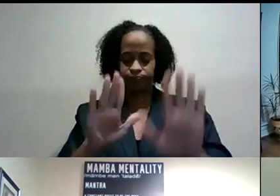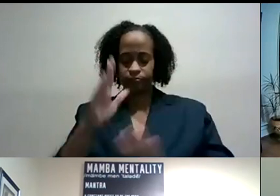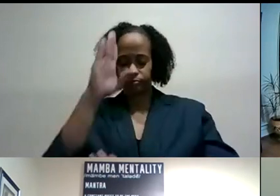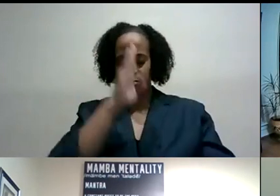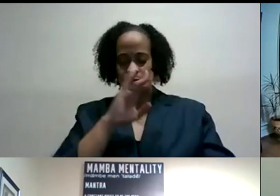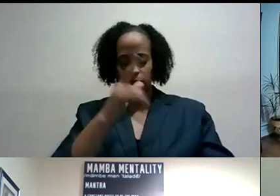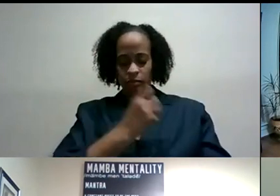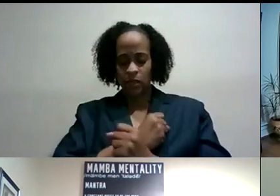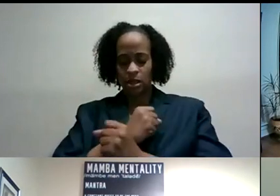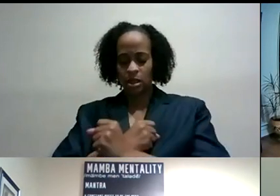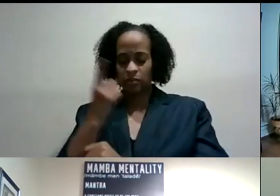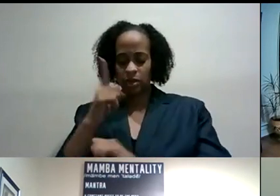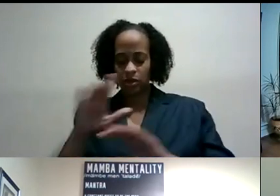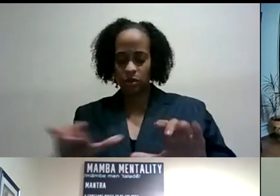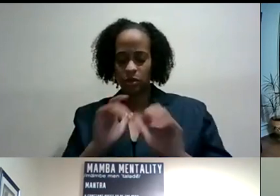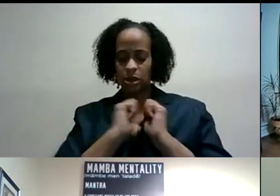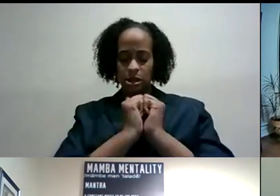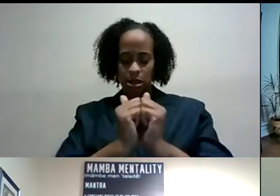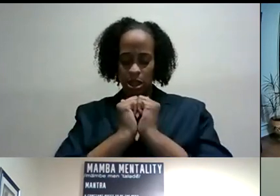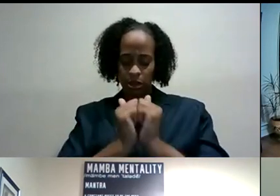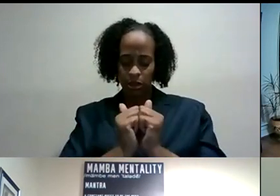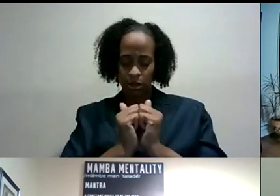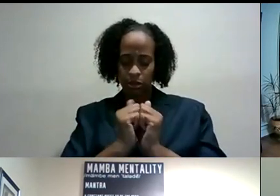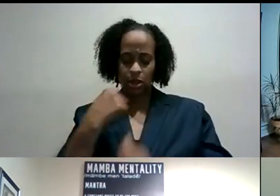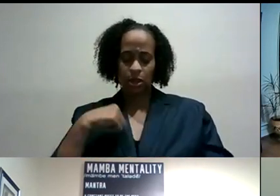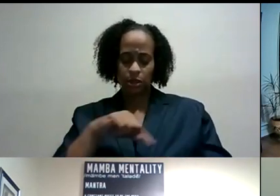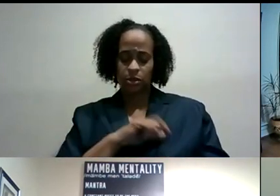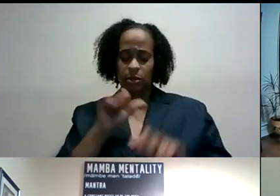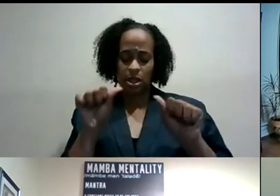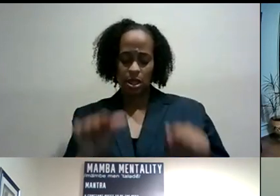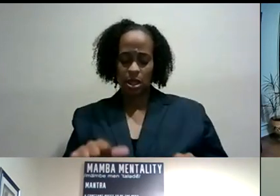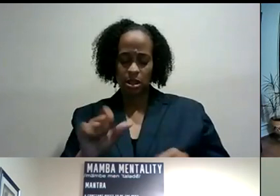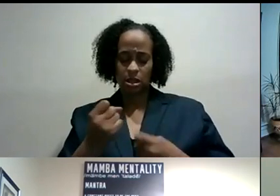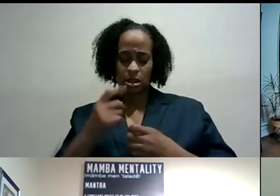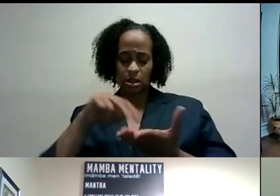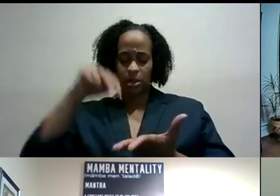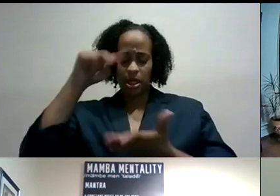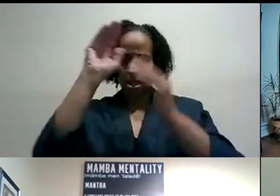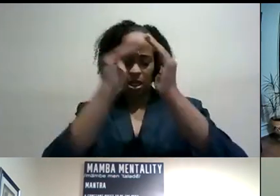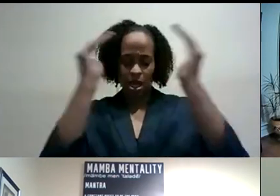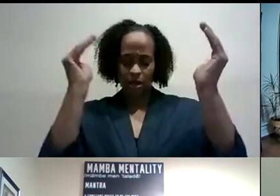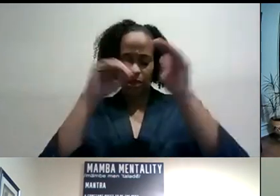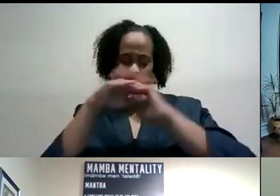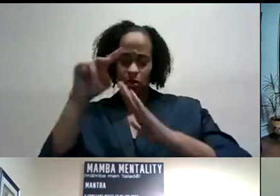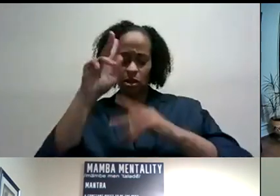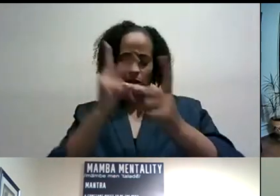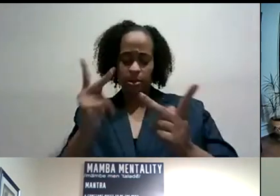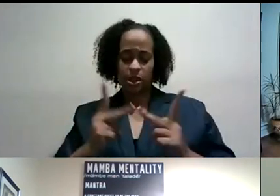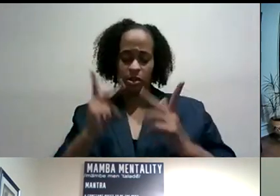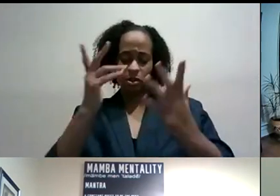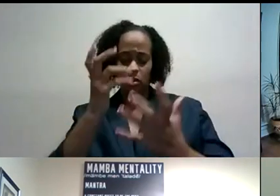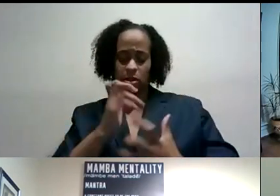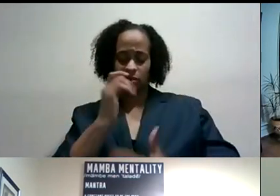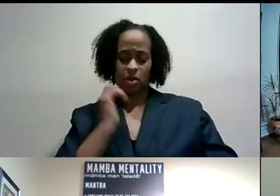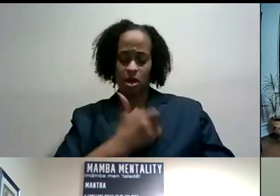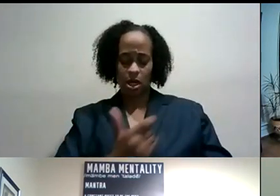of love, that we will do this together so that we can make it to heaven. We can go into that place that you desire for our lives.